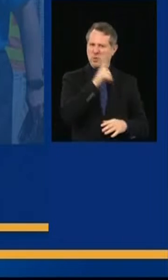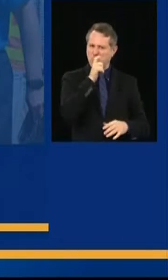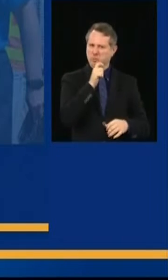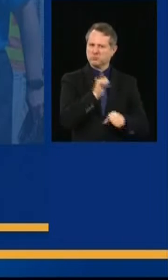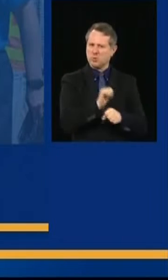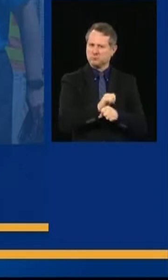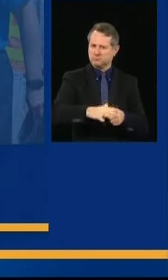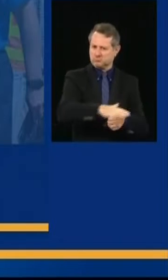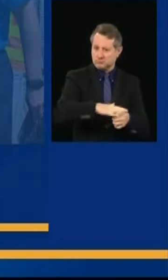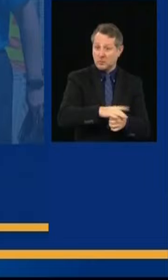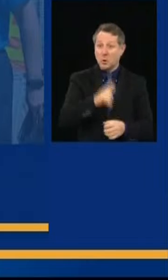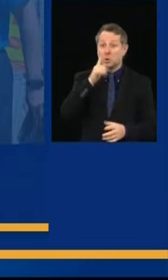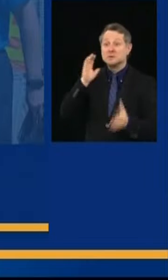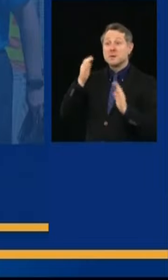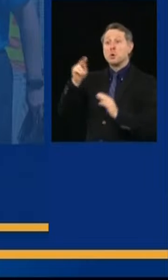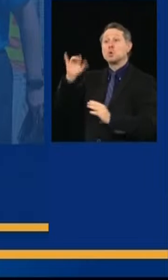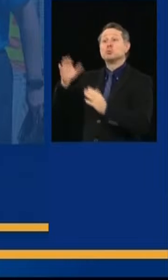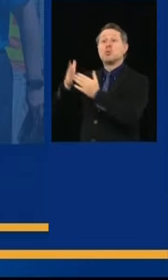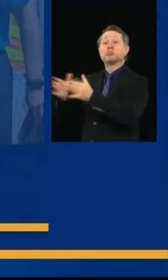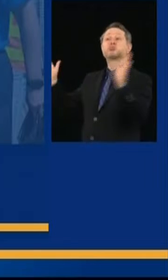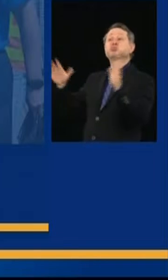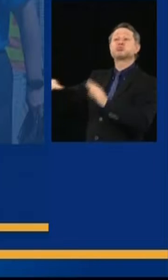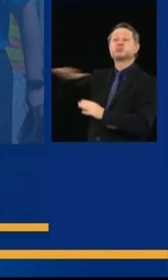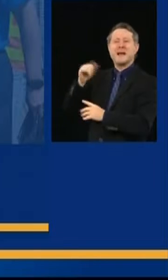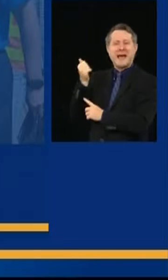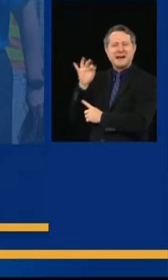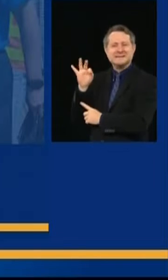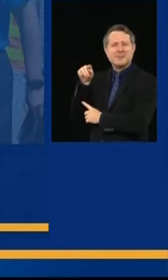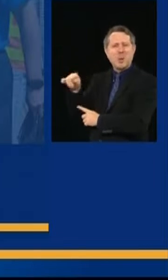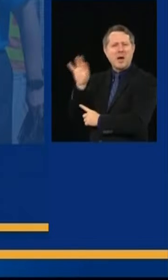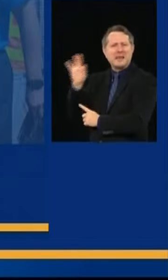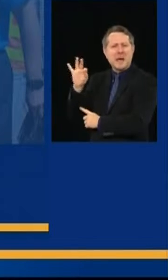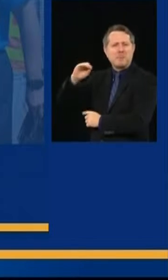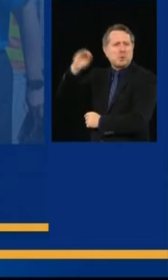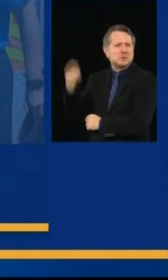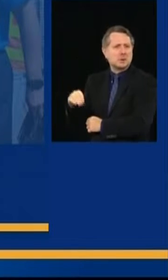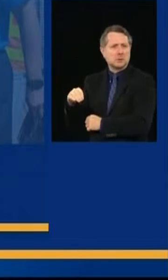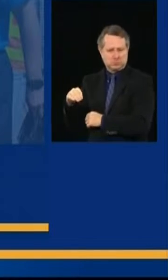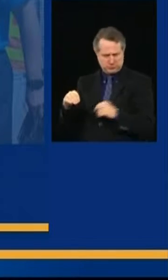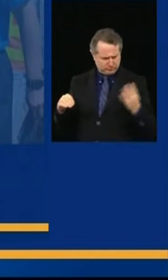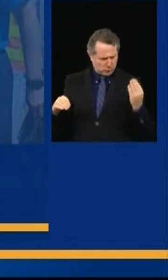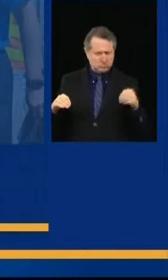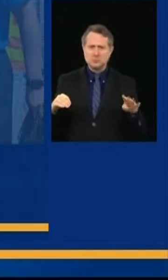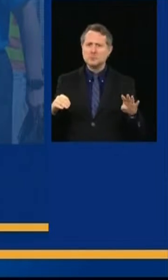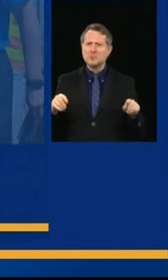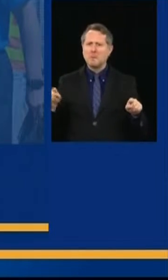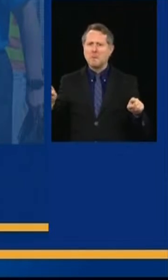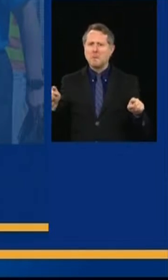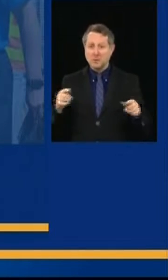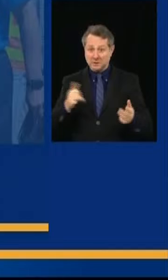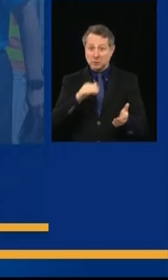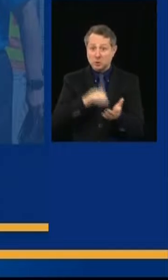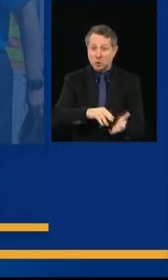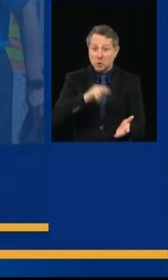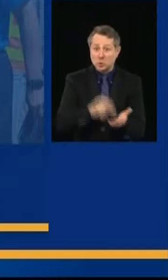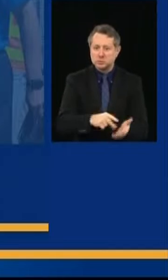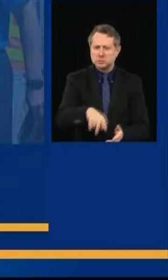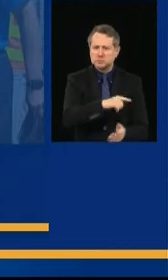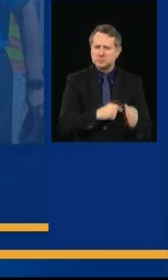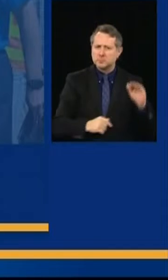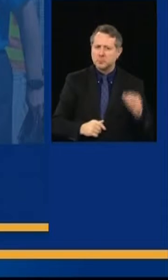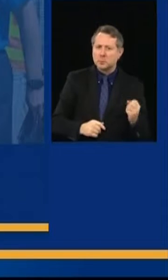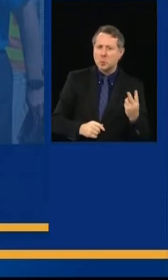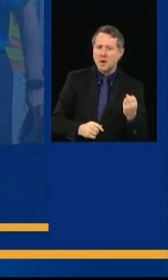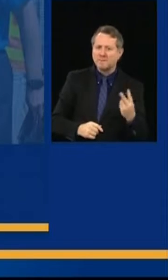about 19.9% of the general population. The healthcare workers, 12%. Think about